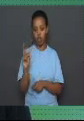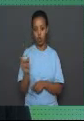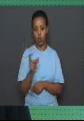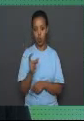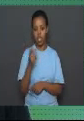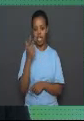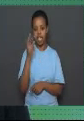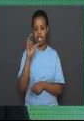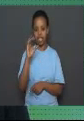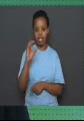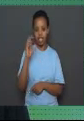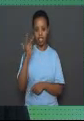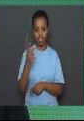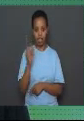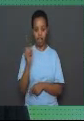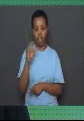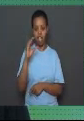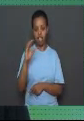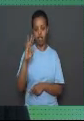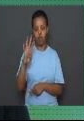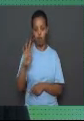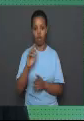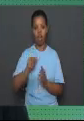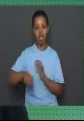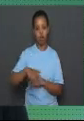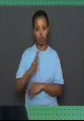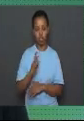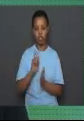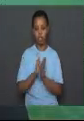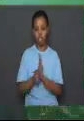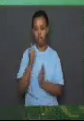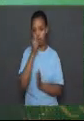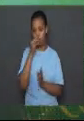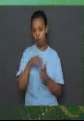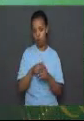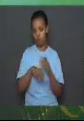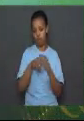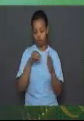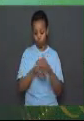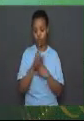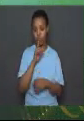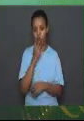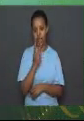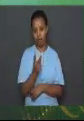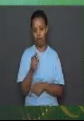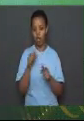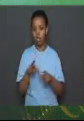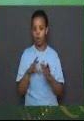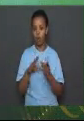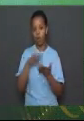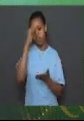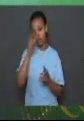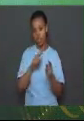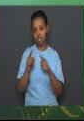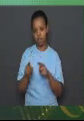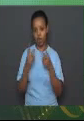C3 and C4 plants in Ethiopia. In today's lesson, we